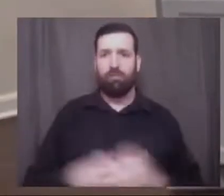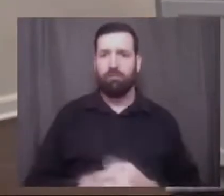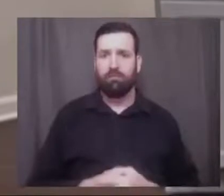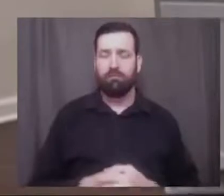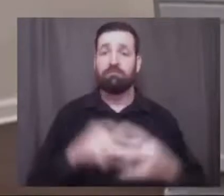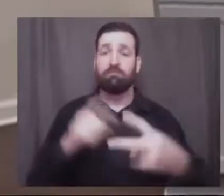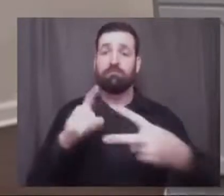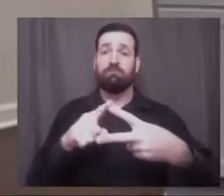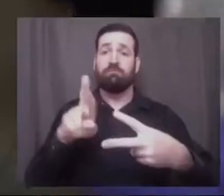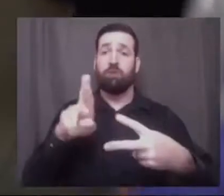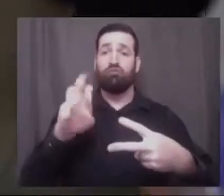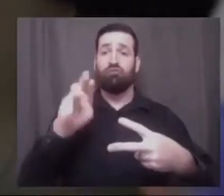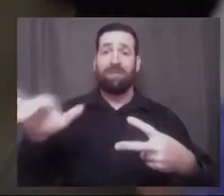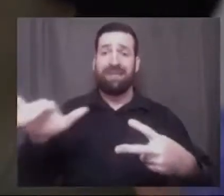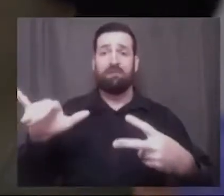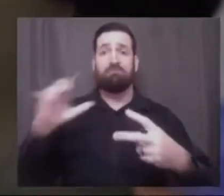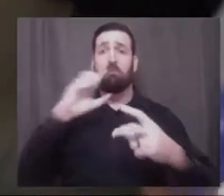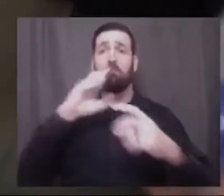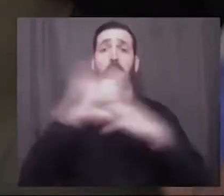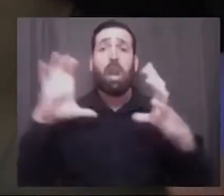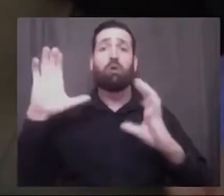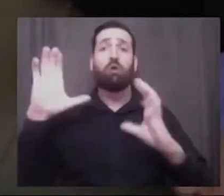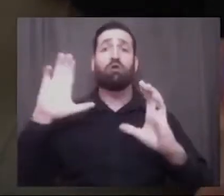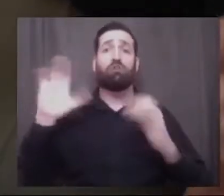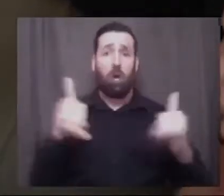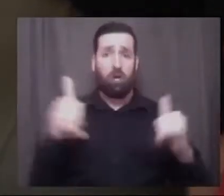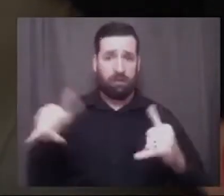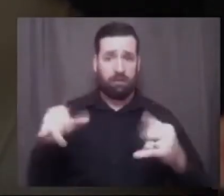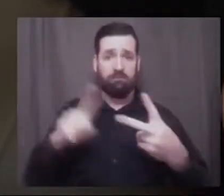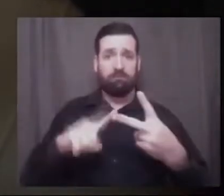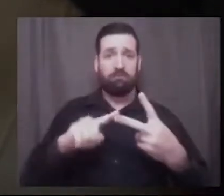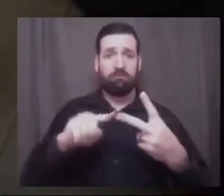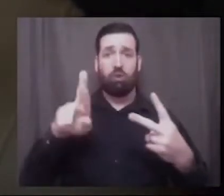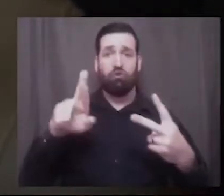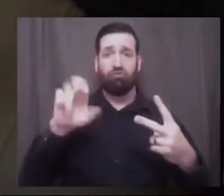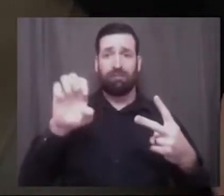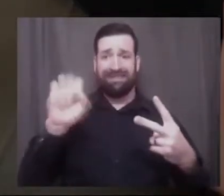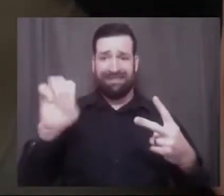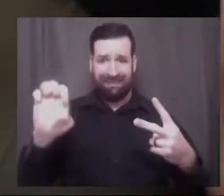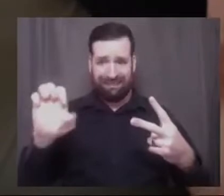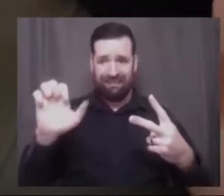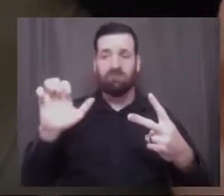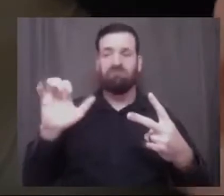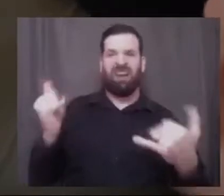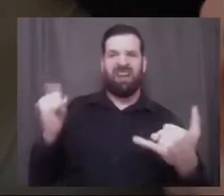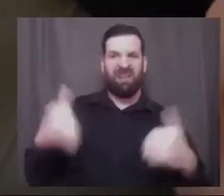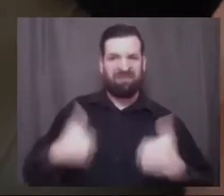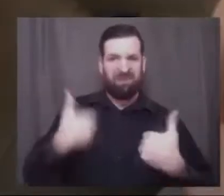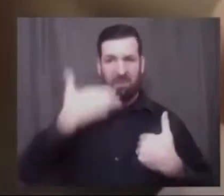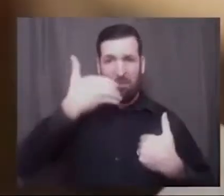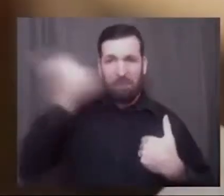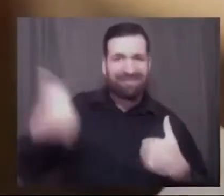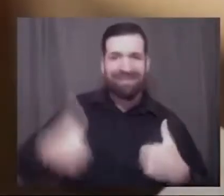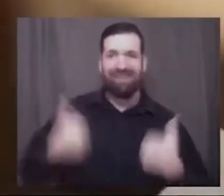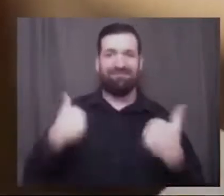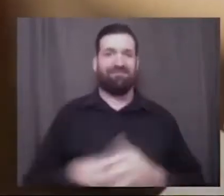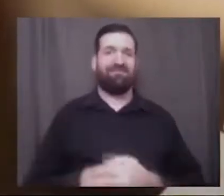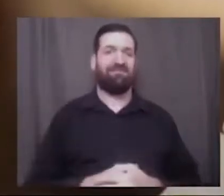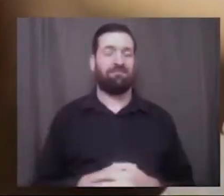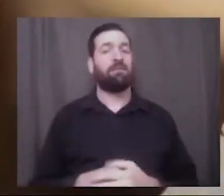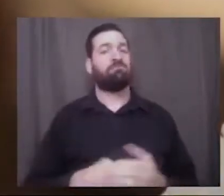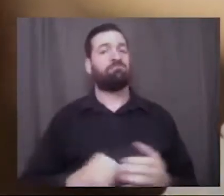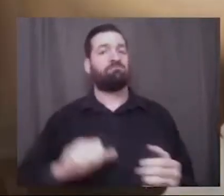balloon party on this day, and Reese, who's in her arms right now, living her best life. I was 35 when I